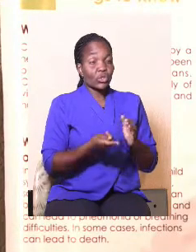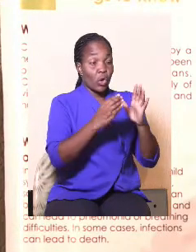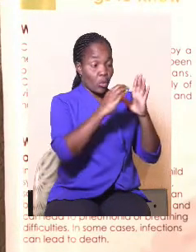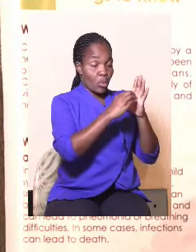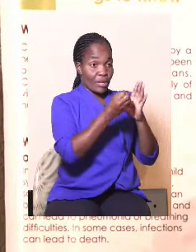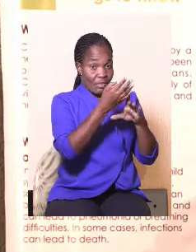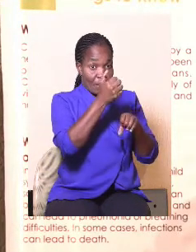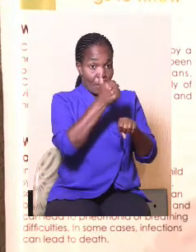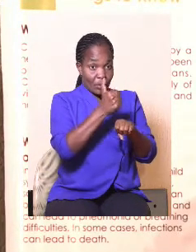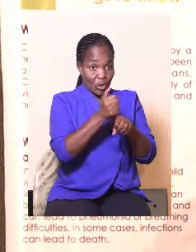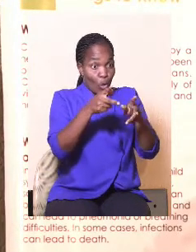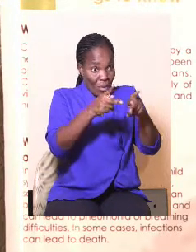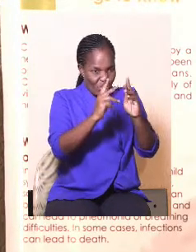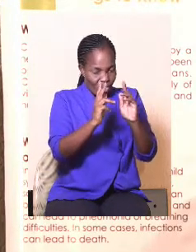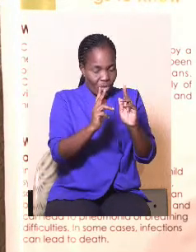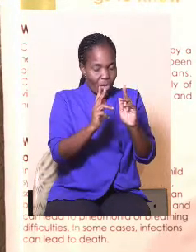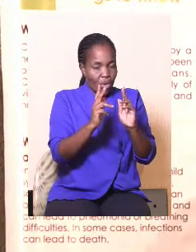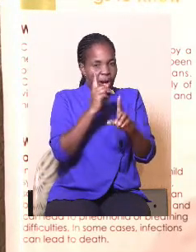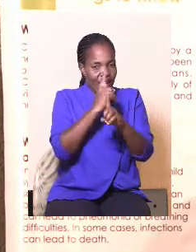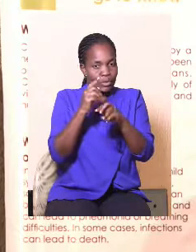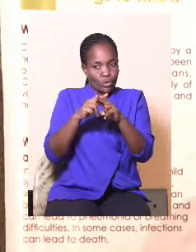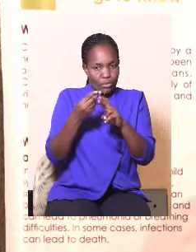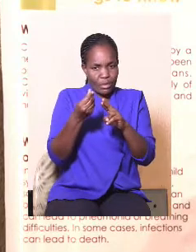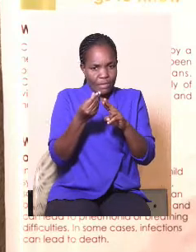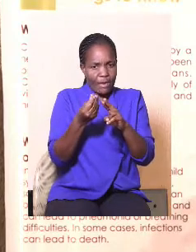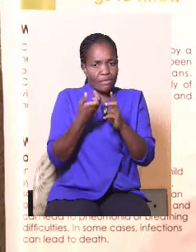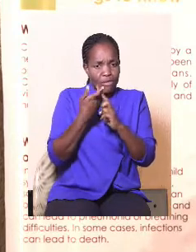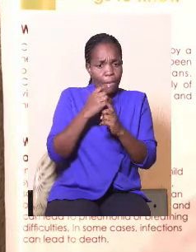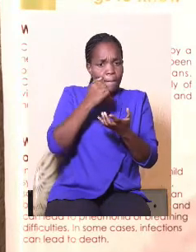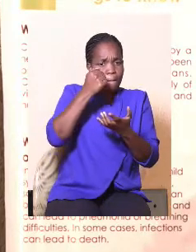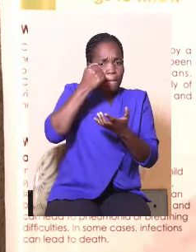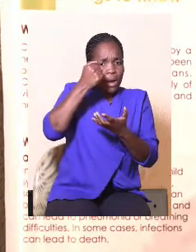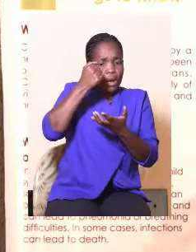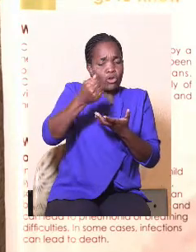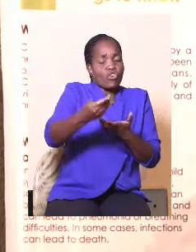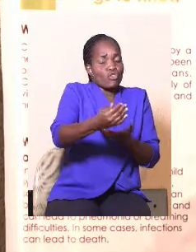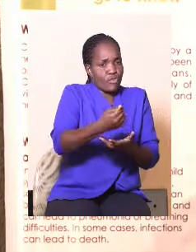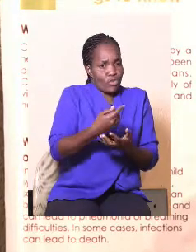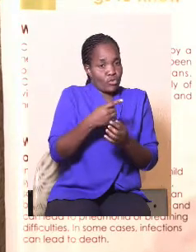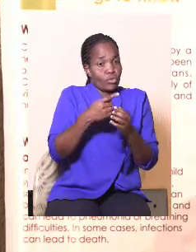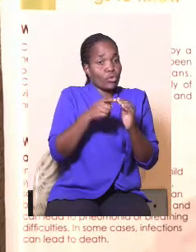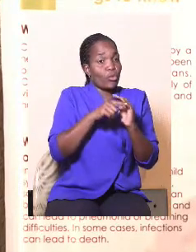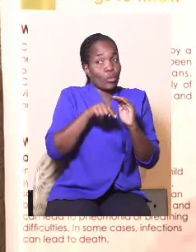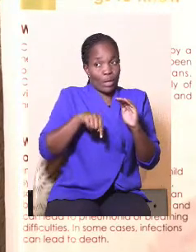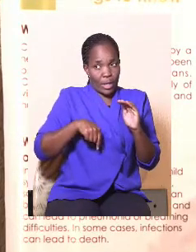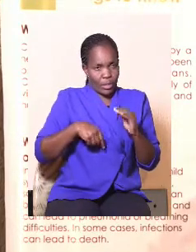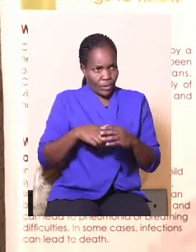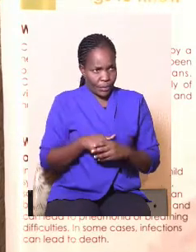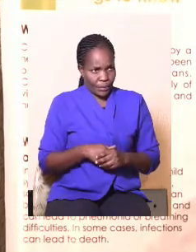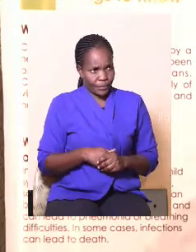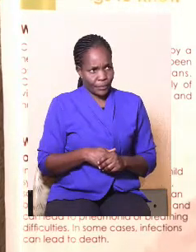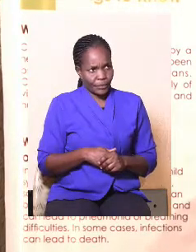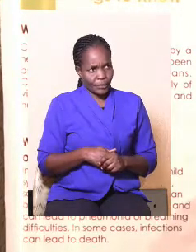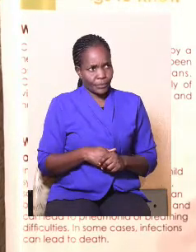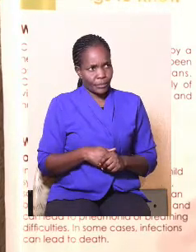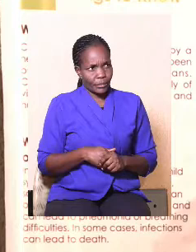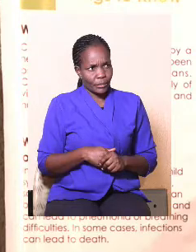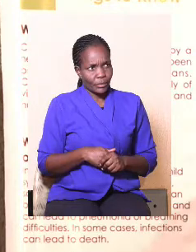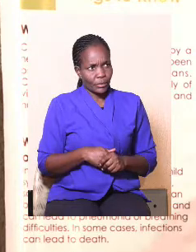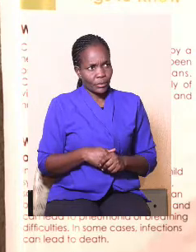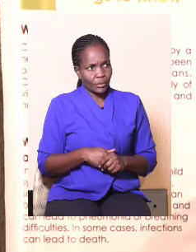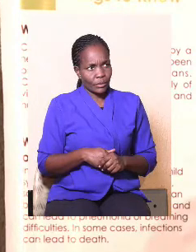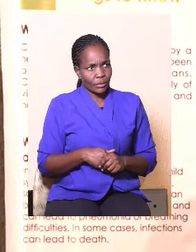Act. We are making some arrangements to be able to have capacity to roll